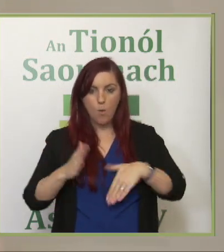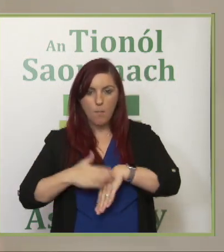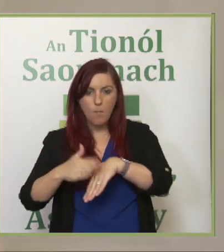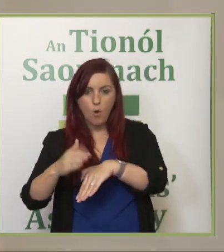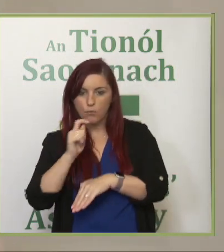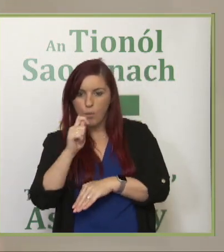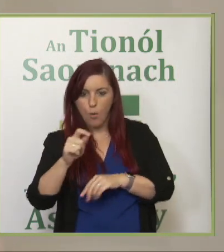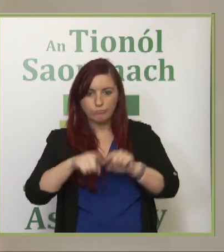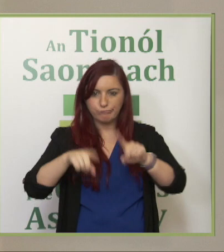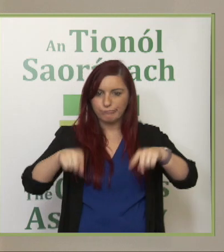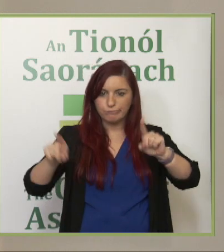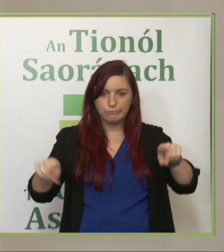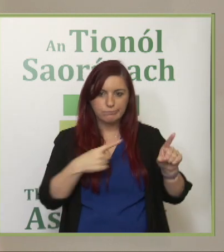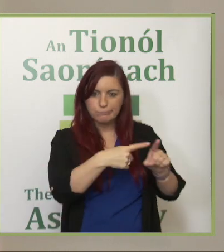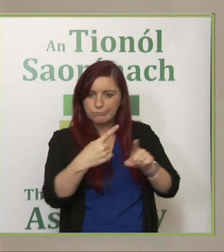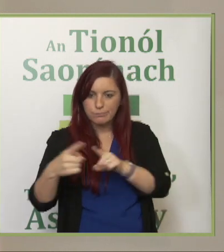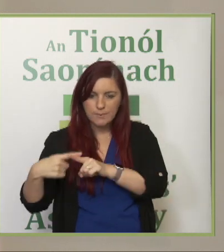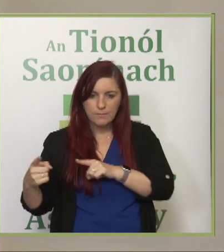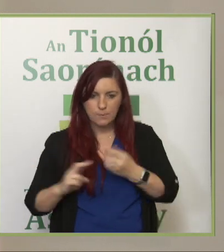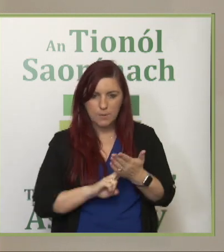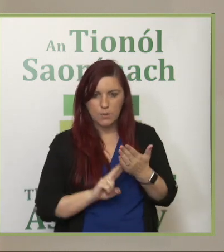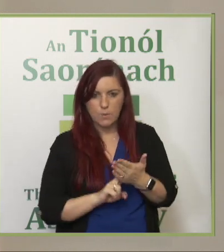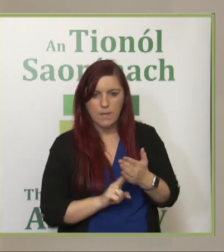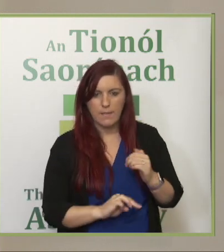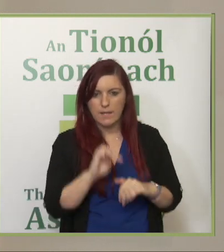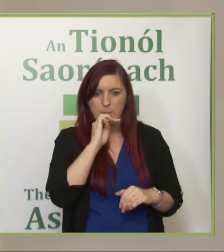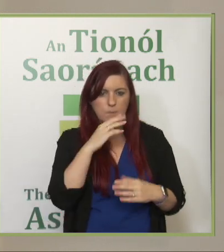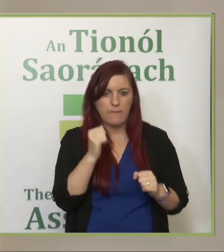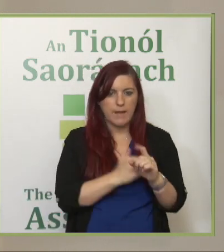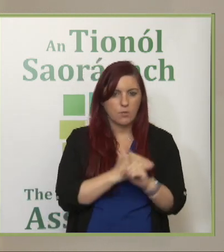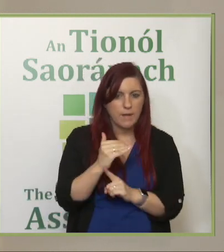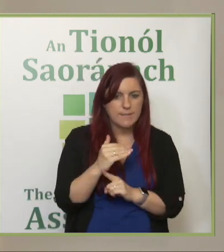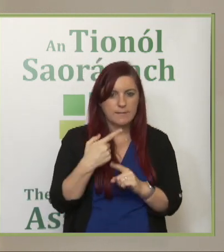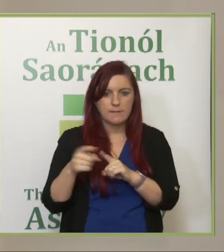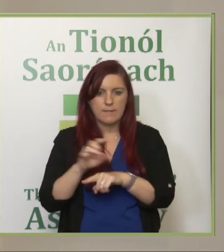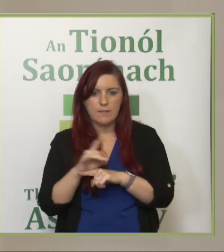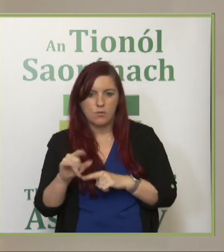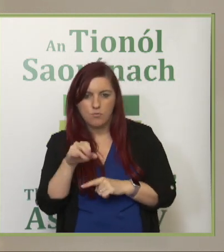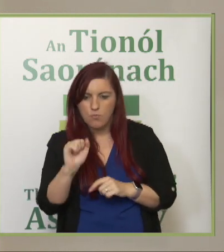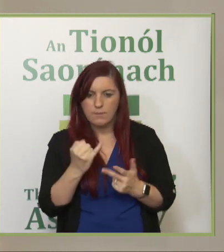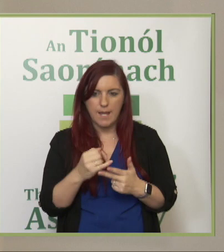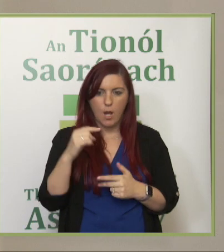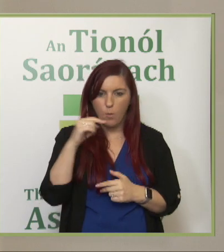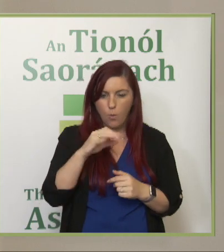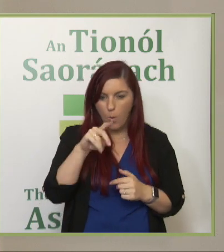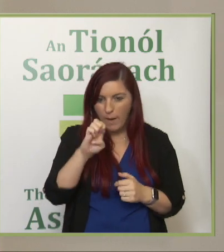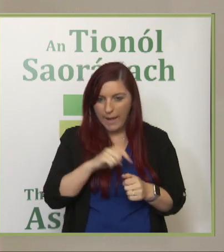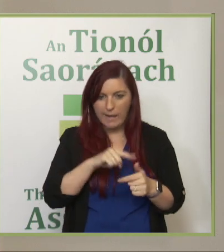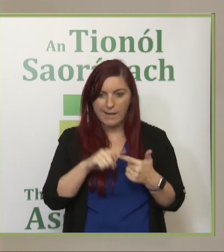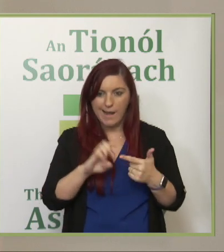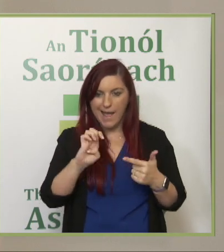wider range of substances being used, and this has led to increases in stimulant-type drugs such as cocaine, ecstasy and